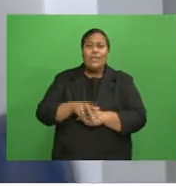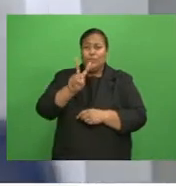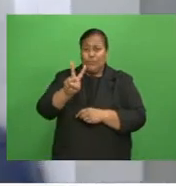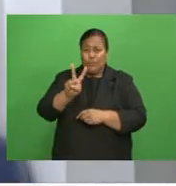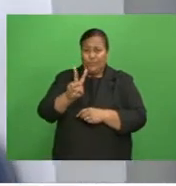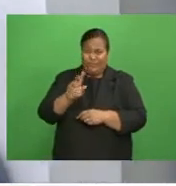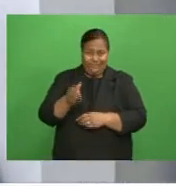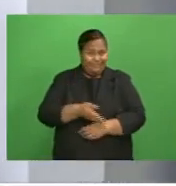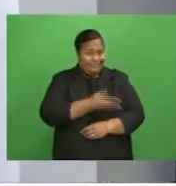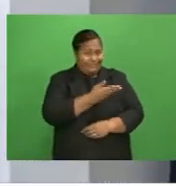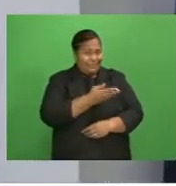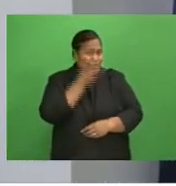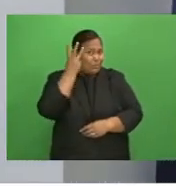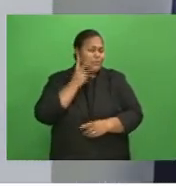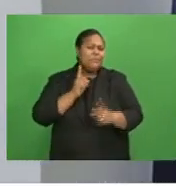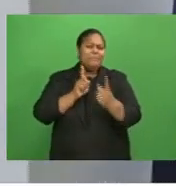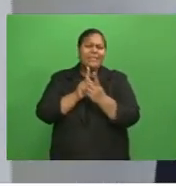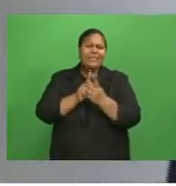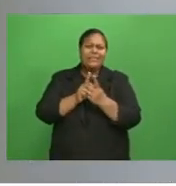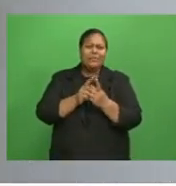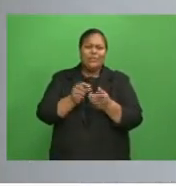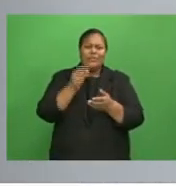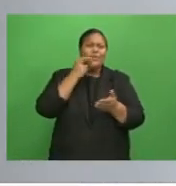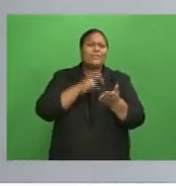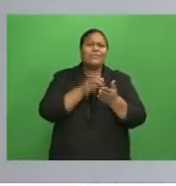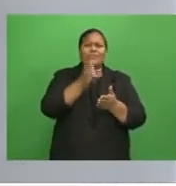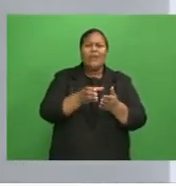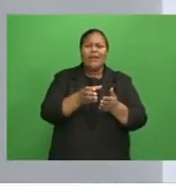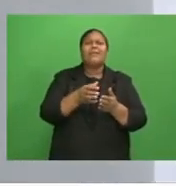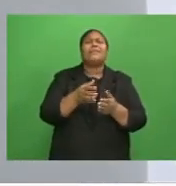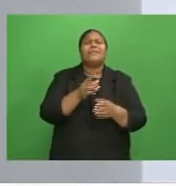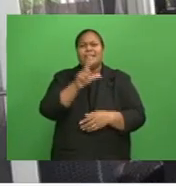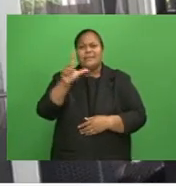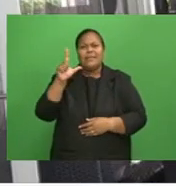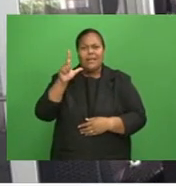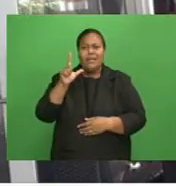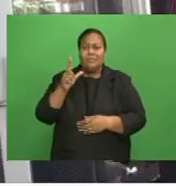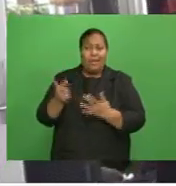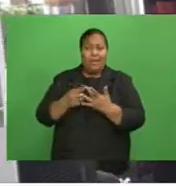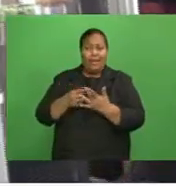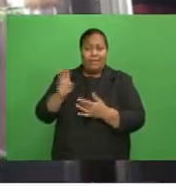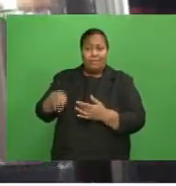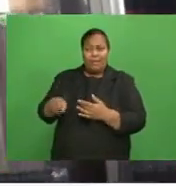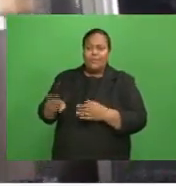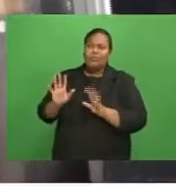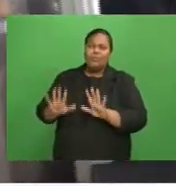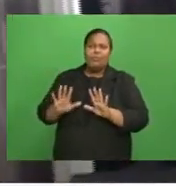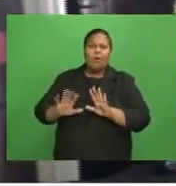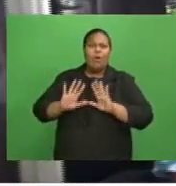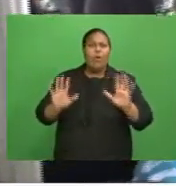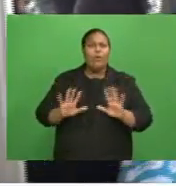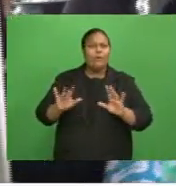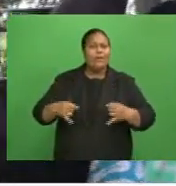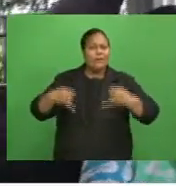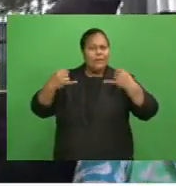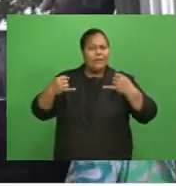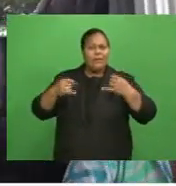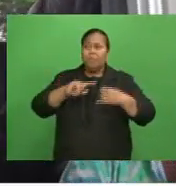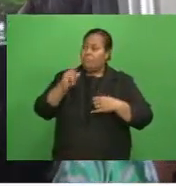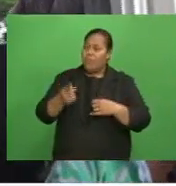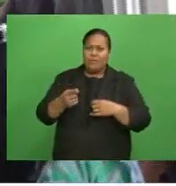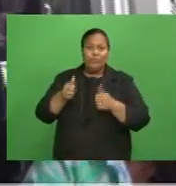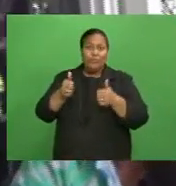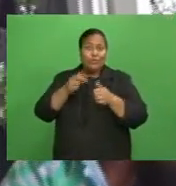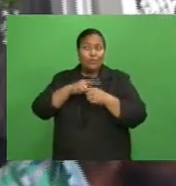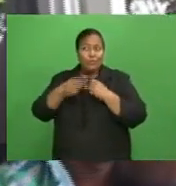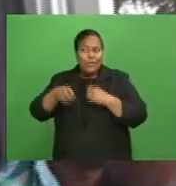Wanganika met with Saneem yesterday as the rest of the management board waited at the Holiday Inn. However, they did not get the good news they were